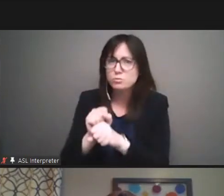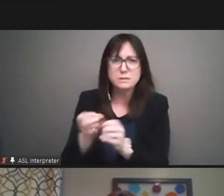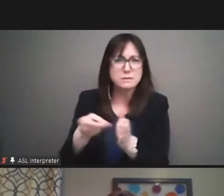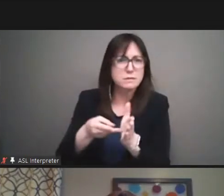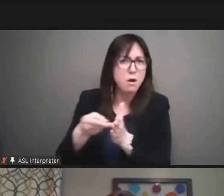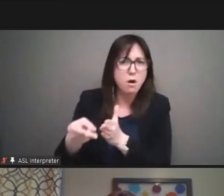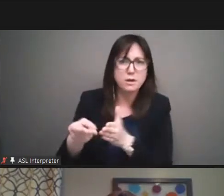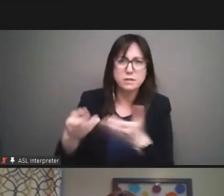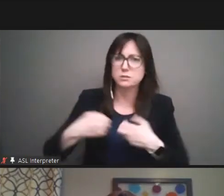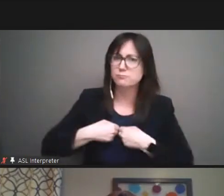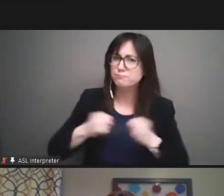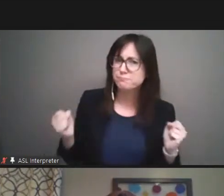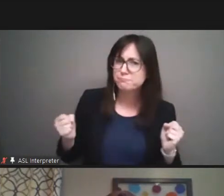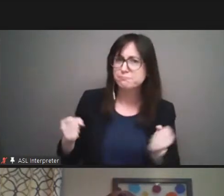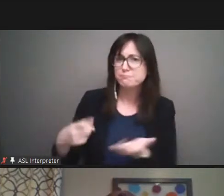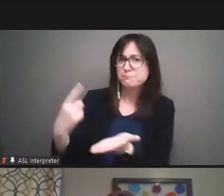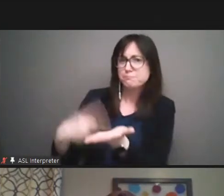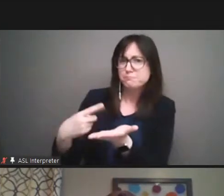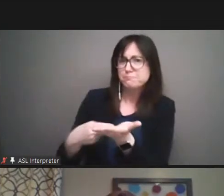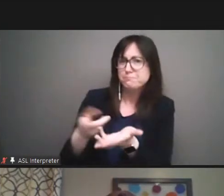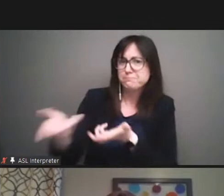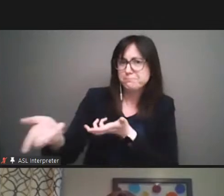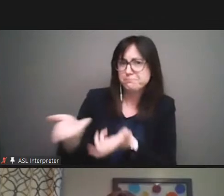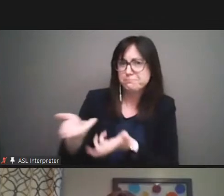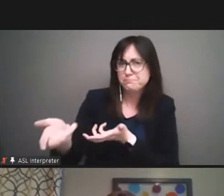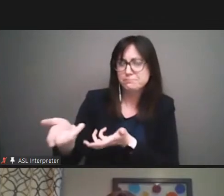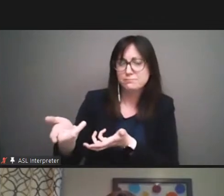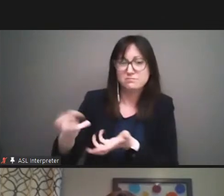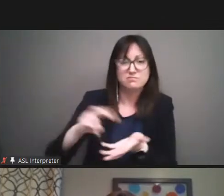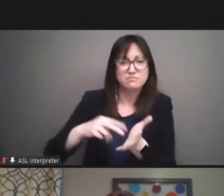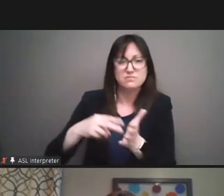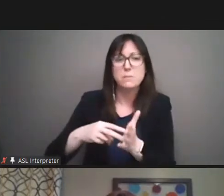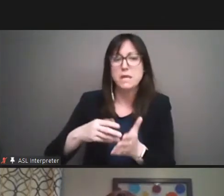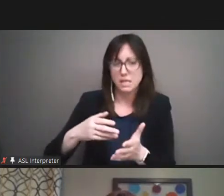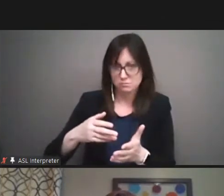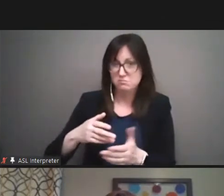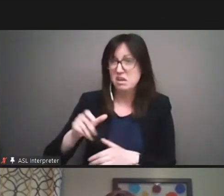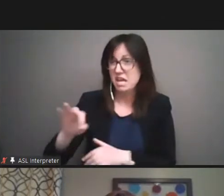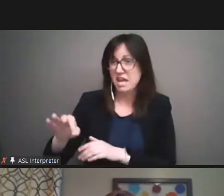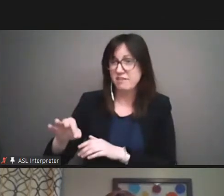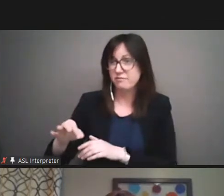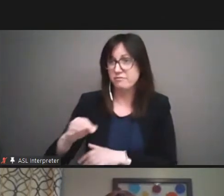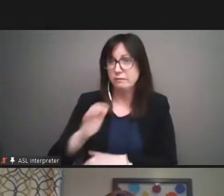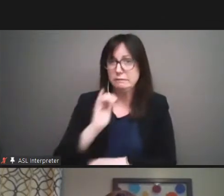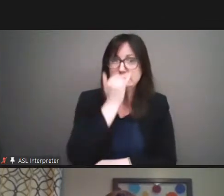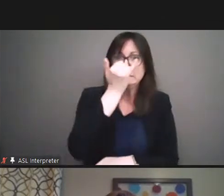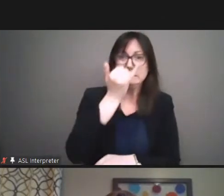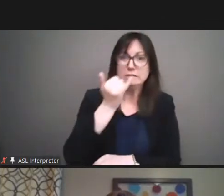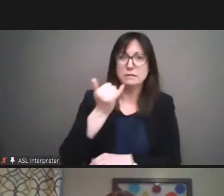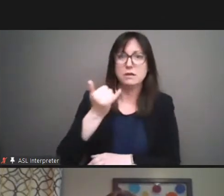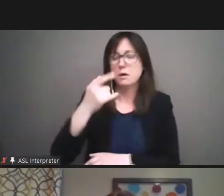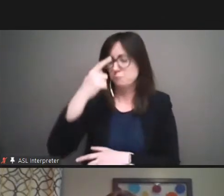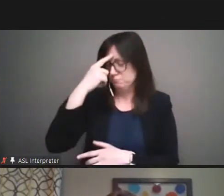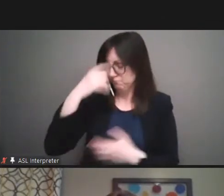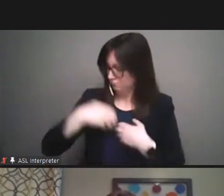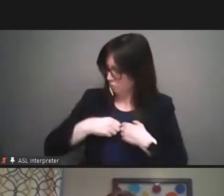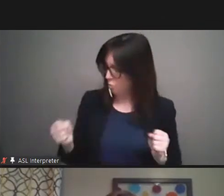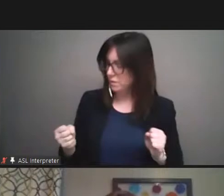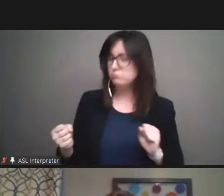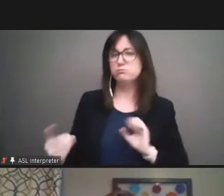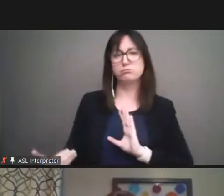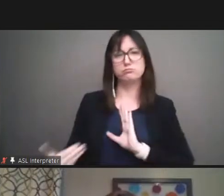honest conversation, where we were still willing to take criticism and, kind of hold on to